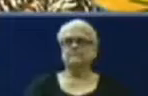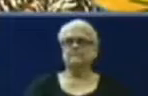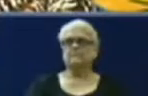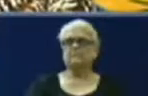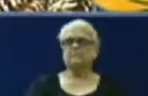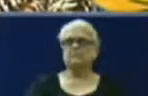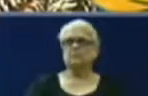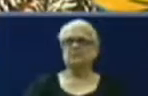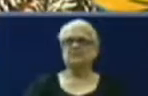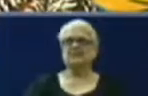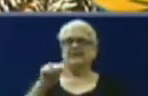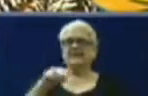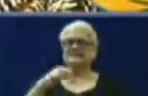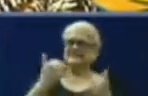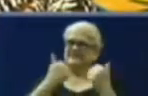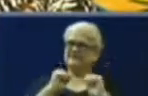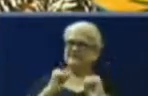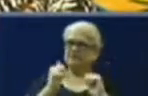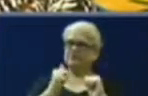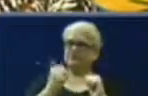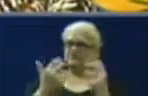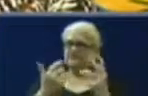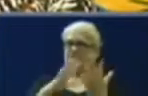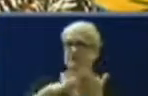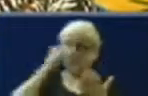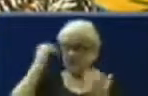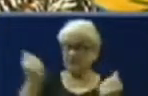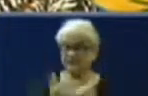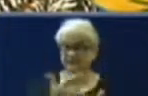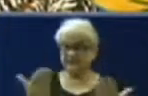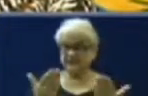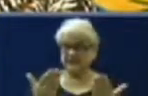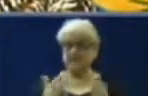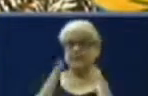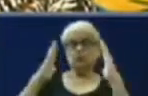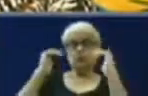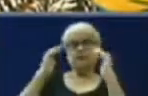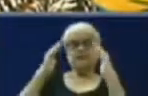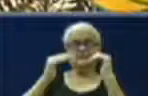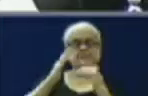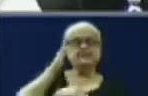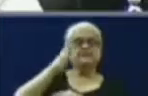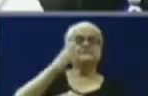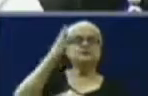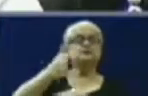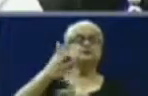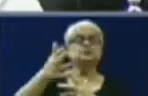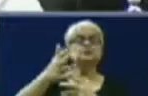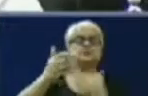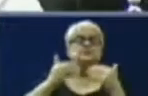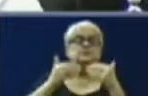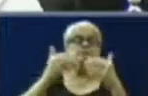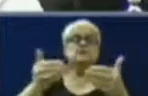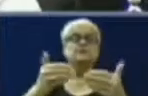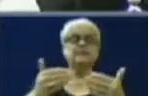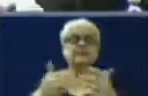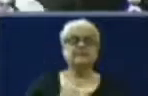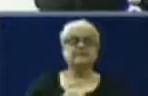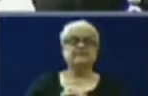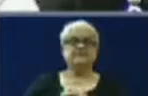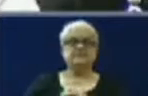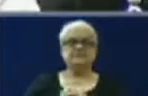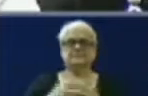Has this effort taught us anything about what to expect as we go now forward further into